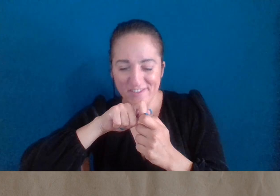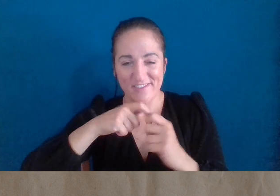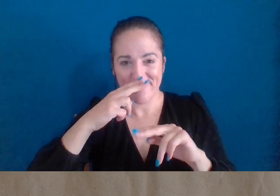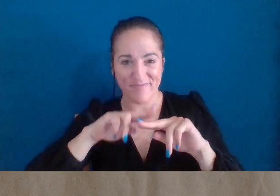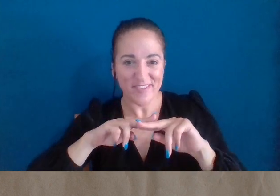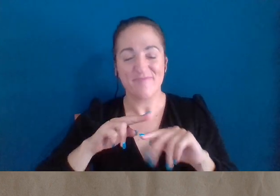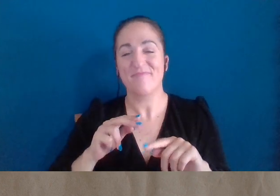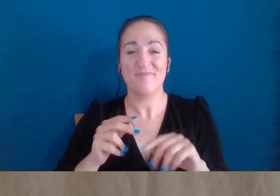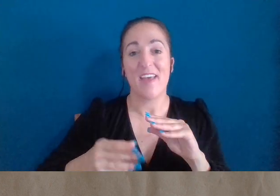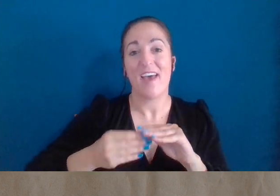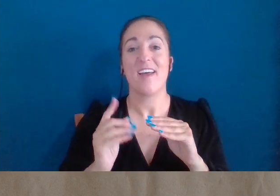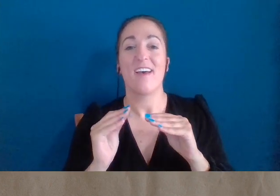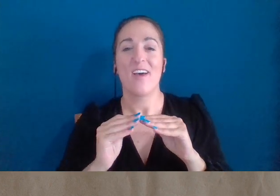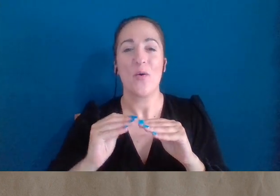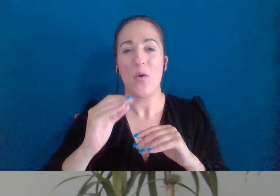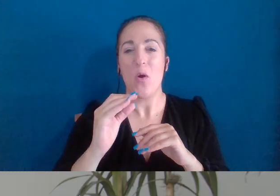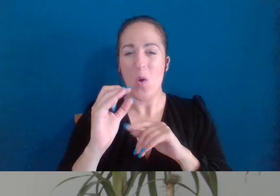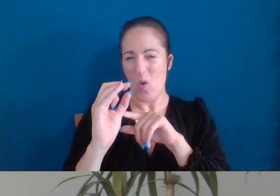Right there. Yay, okay.